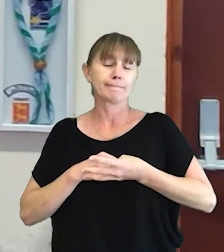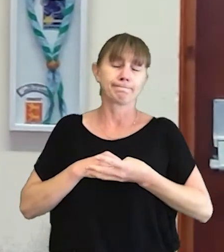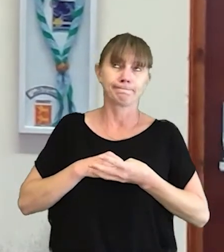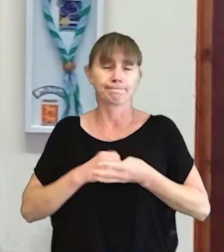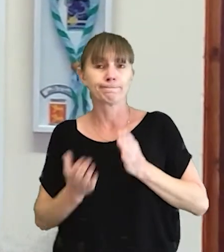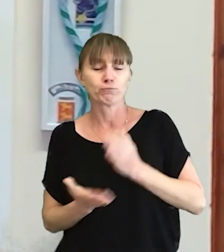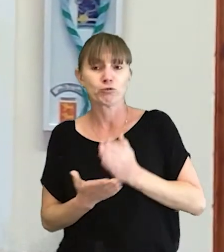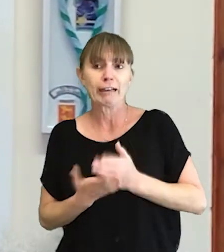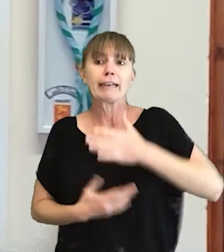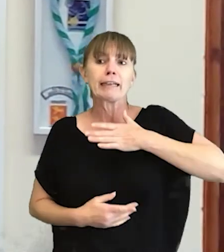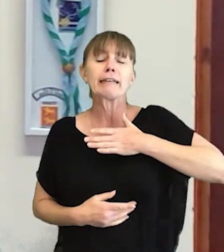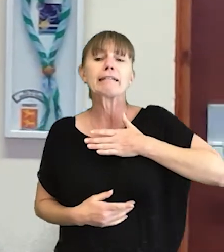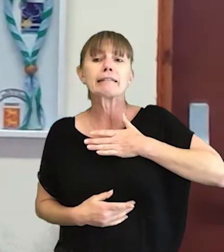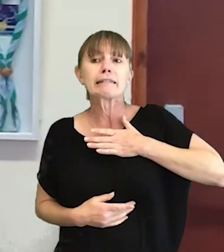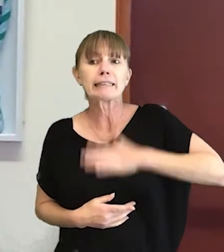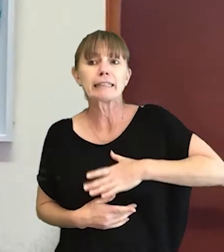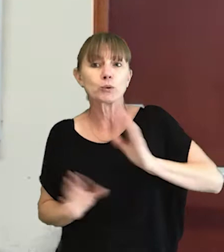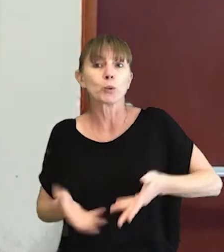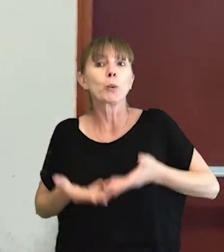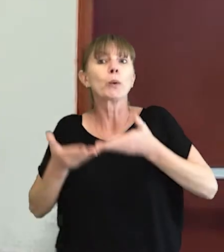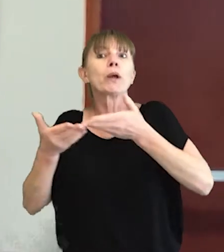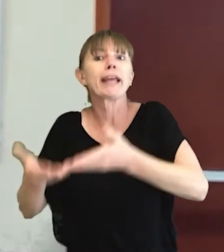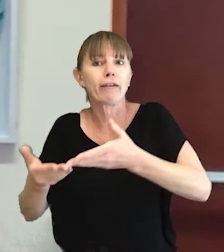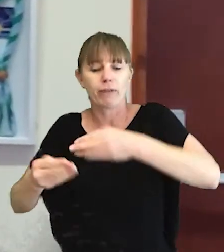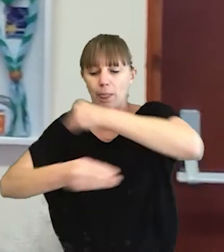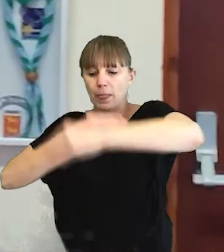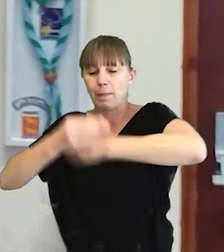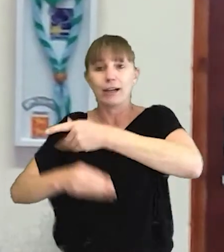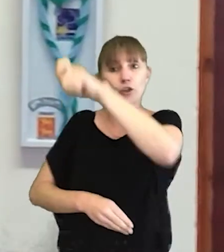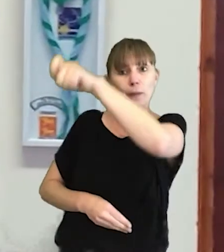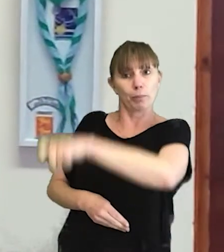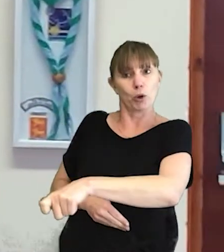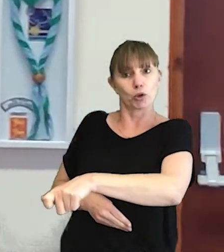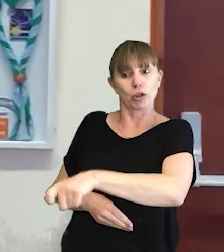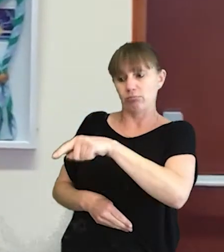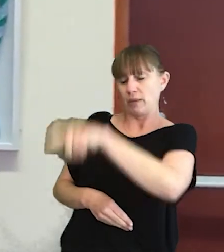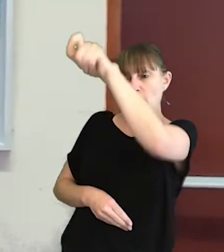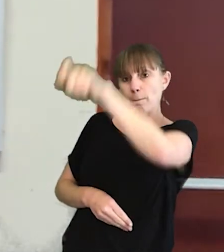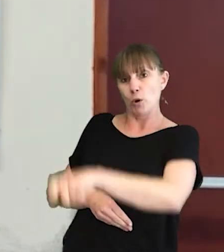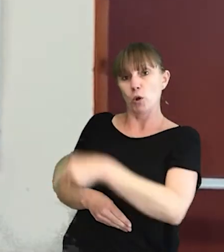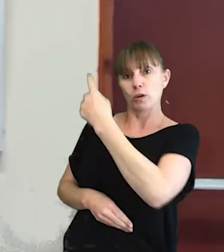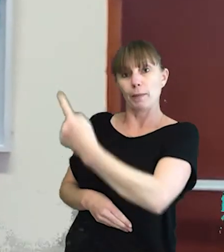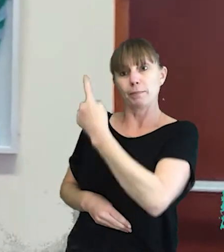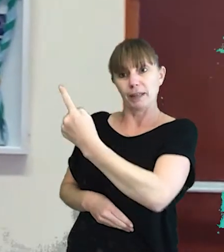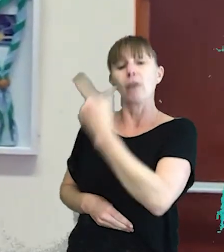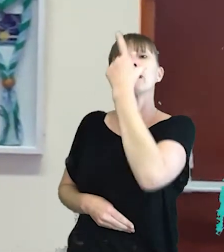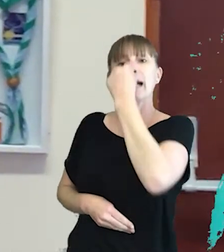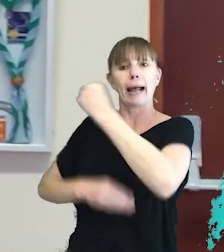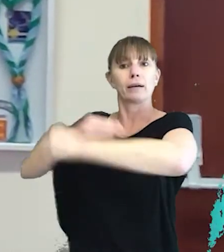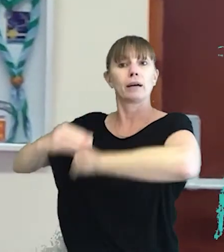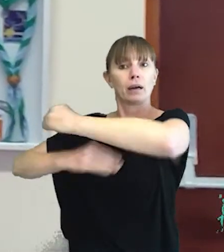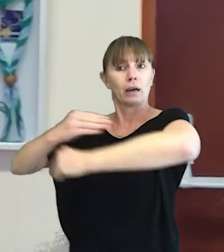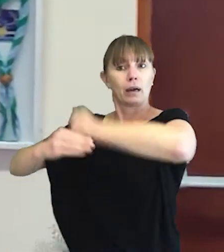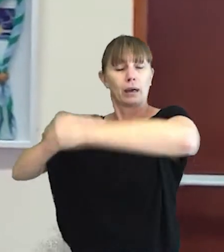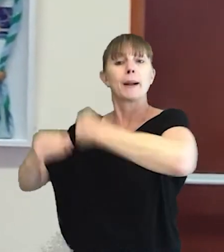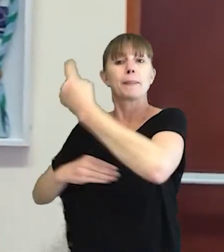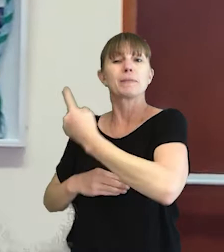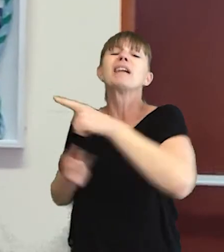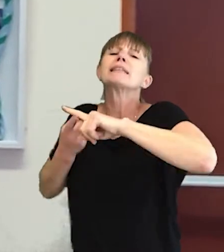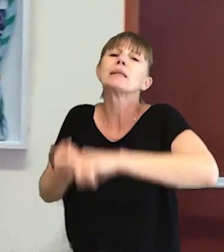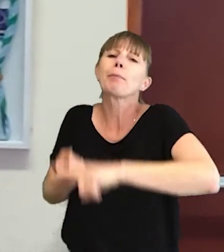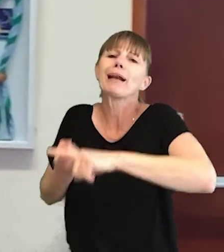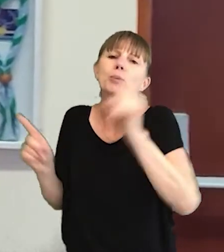COVID, ideally we need to give the bandage to the casualty and the casualty put it on themselves depending on